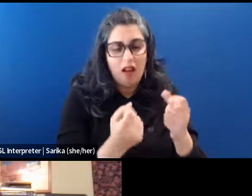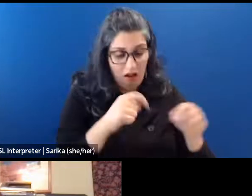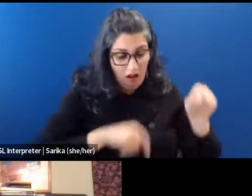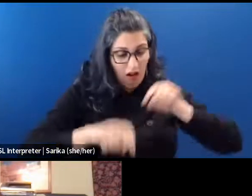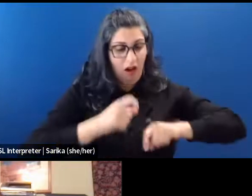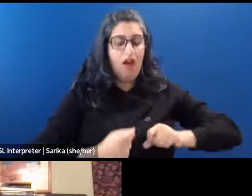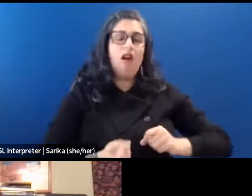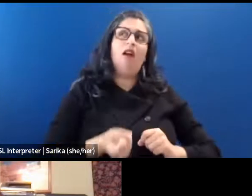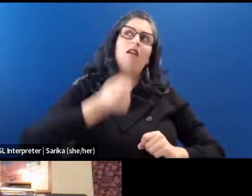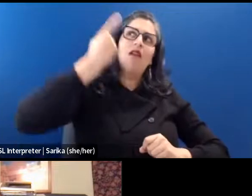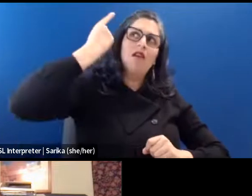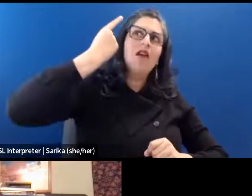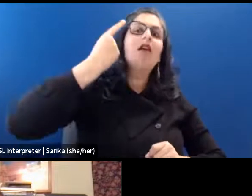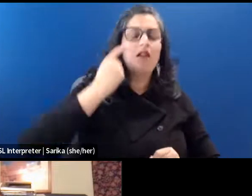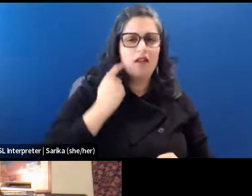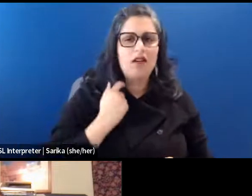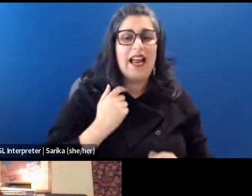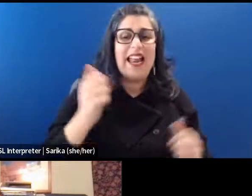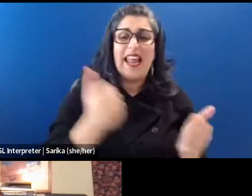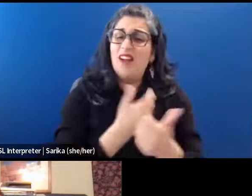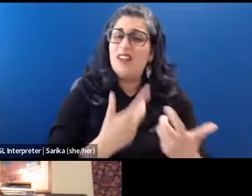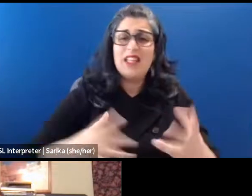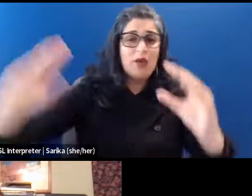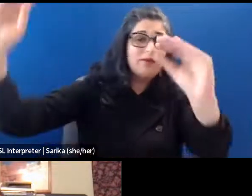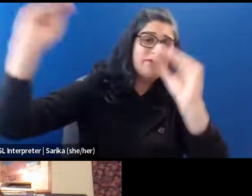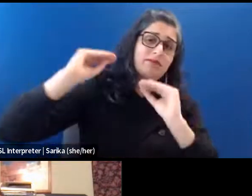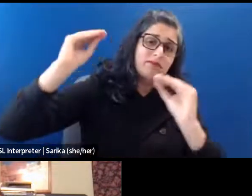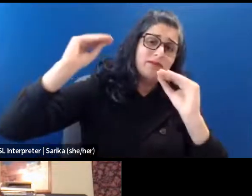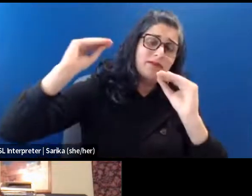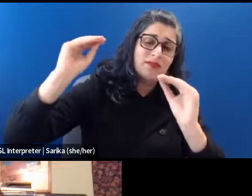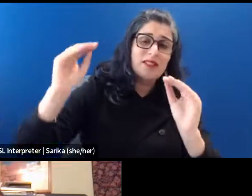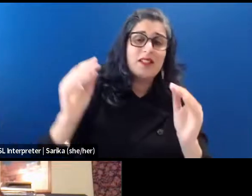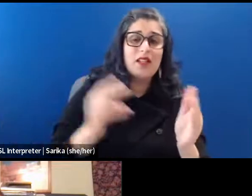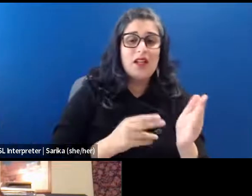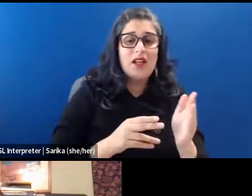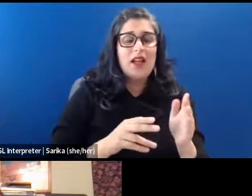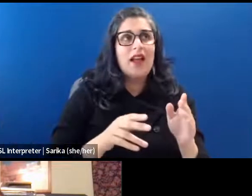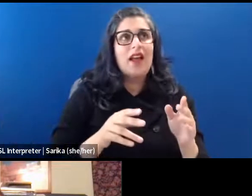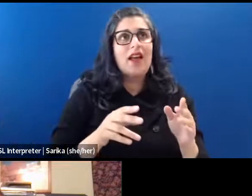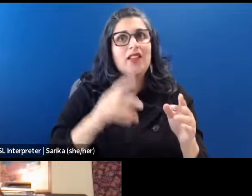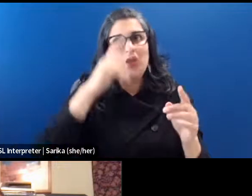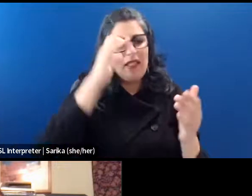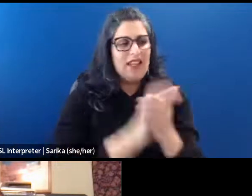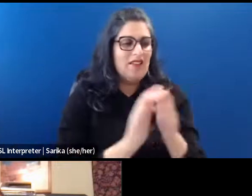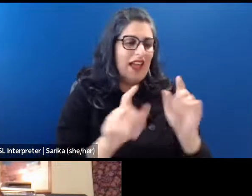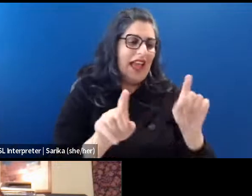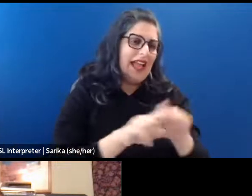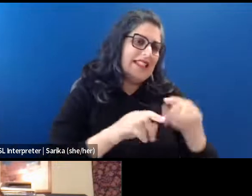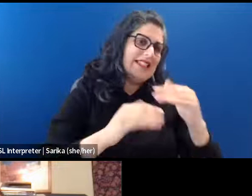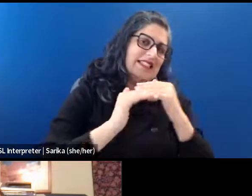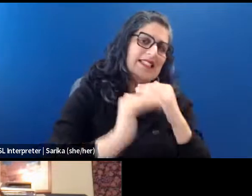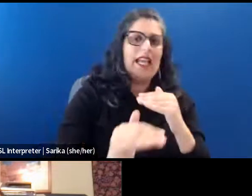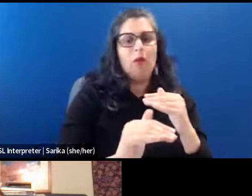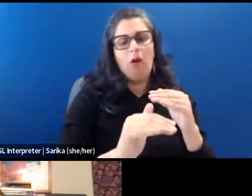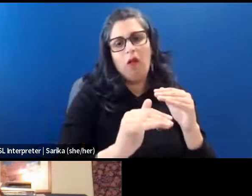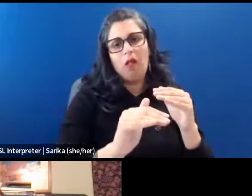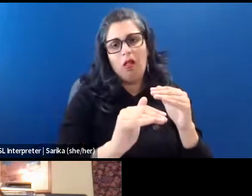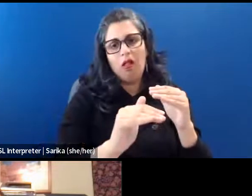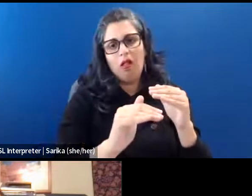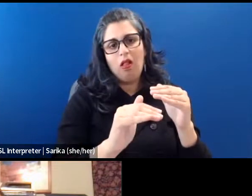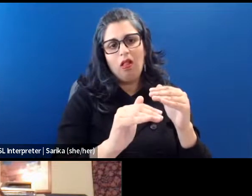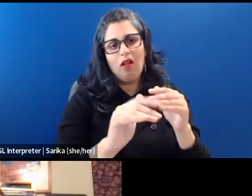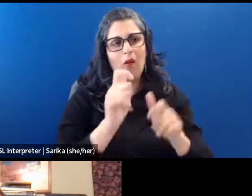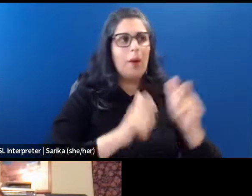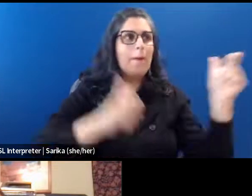And everything we've been taught to believe as stable, as a kind of greater